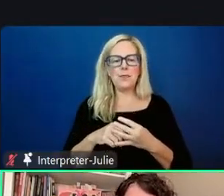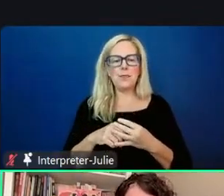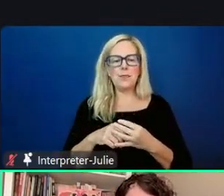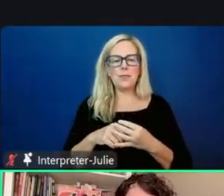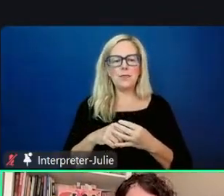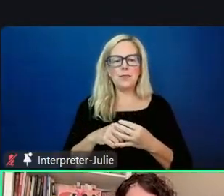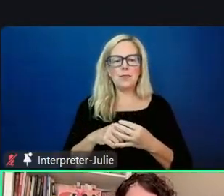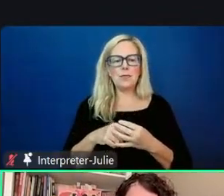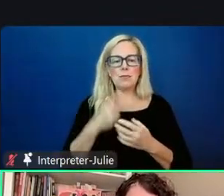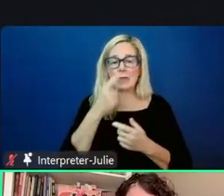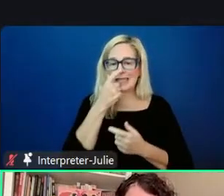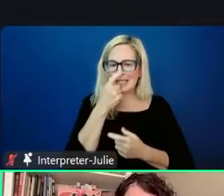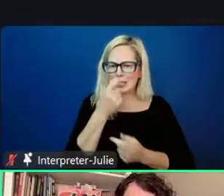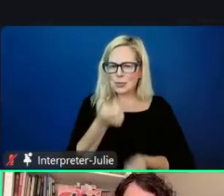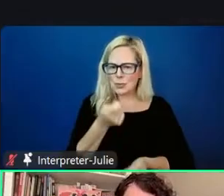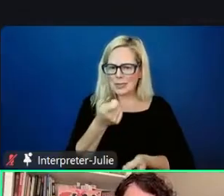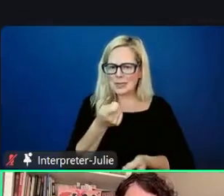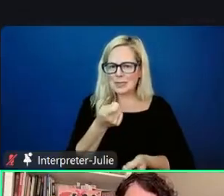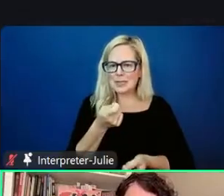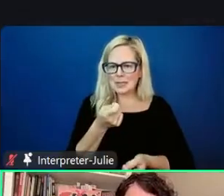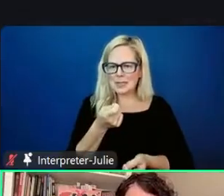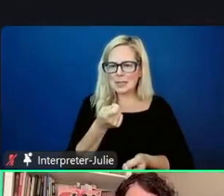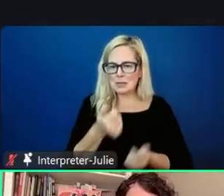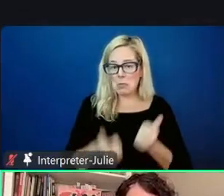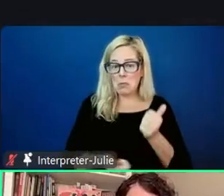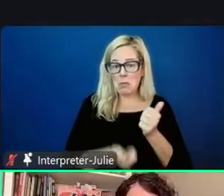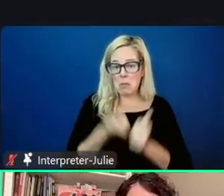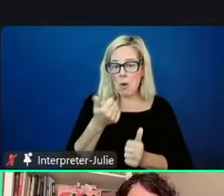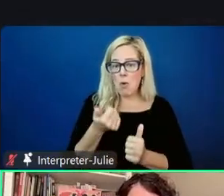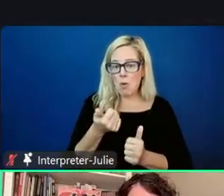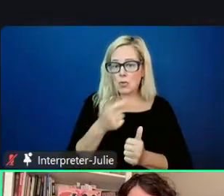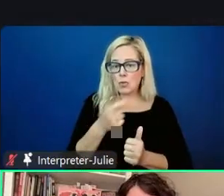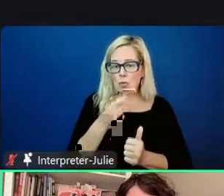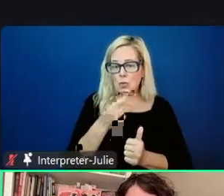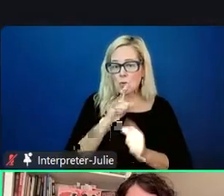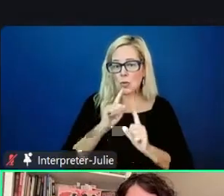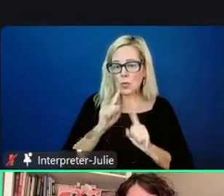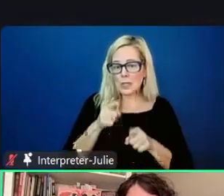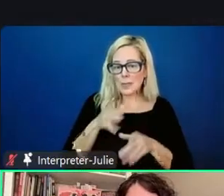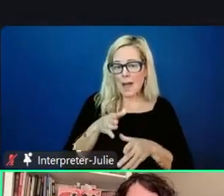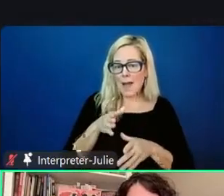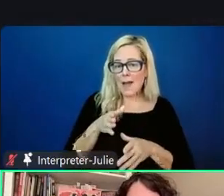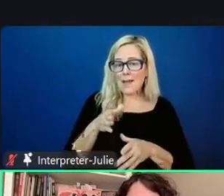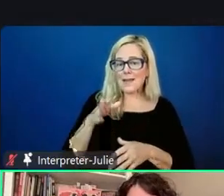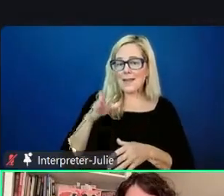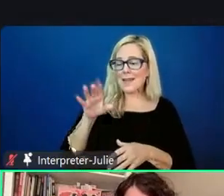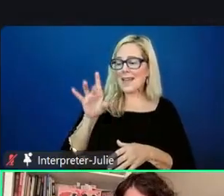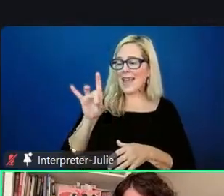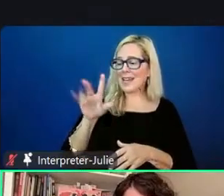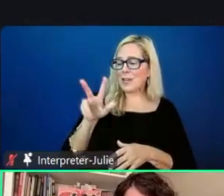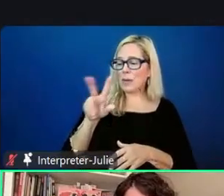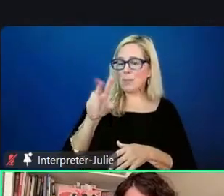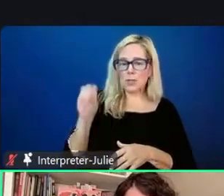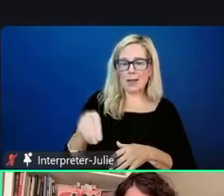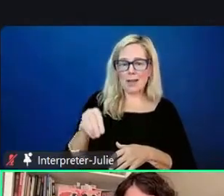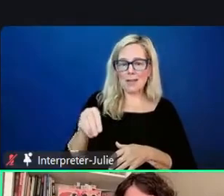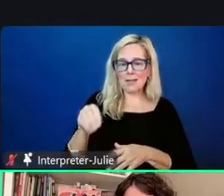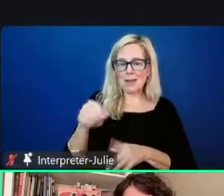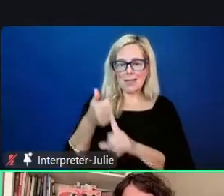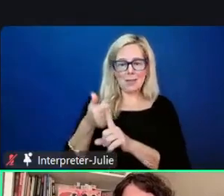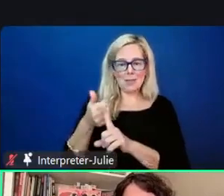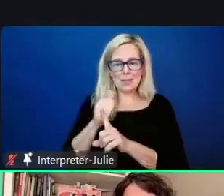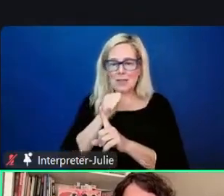Interestingly, the majority of respondents to our case, 83%, did not themselves identify as having a